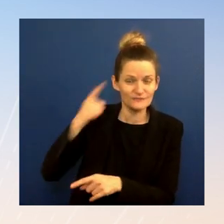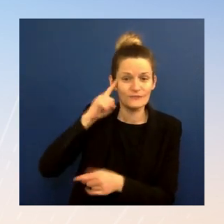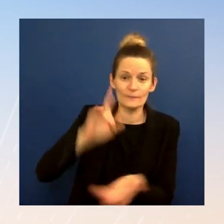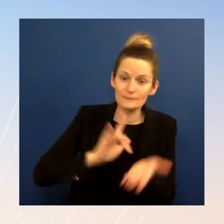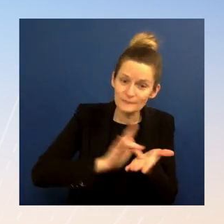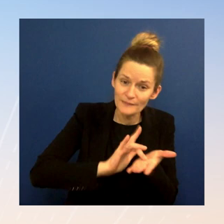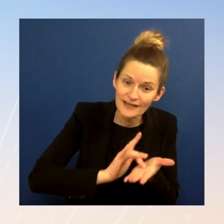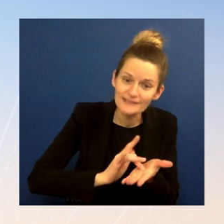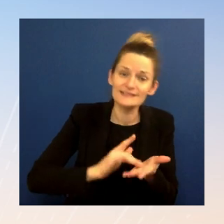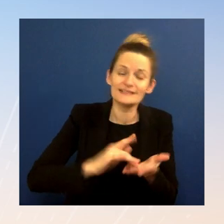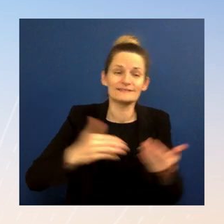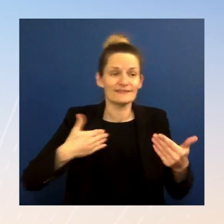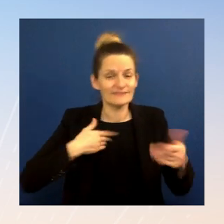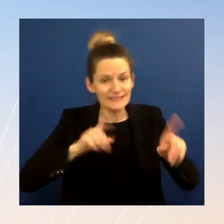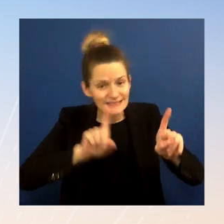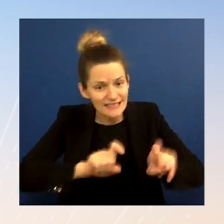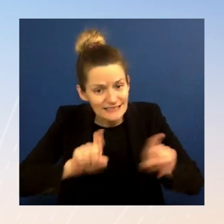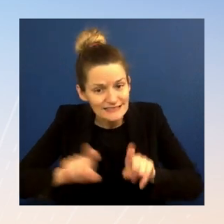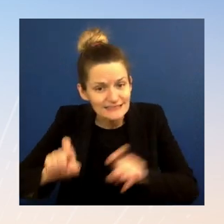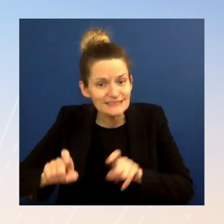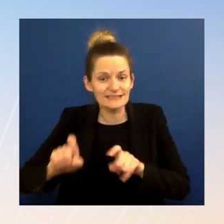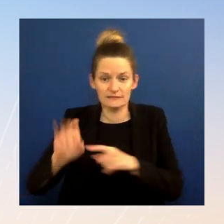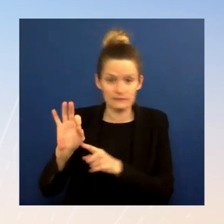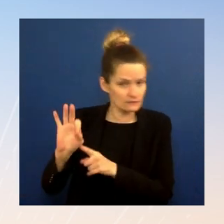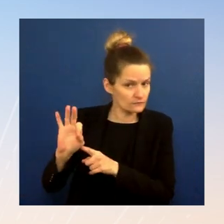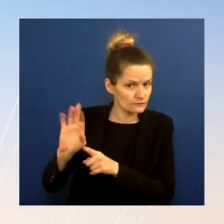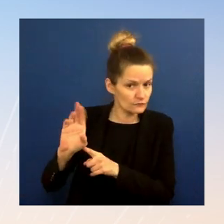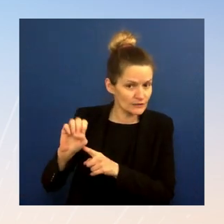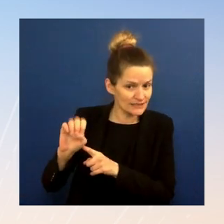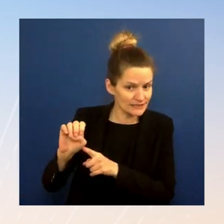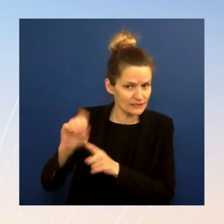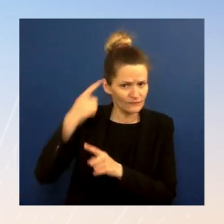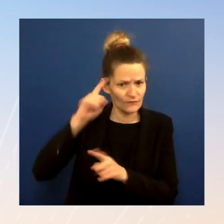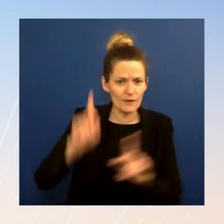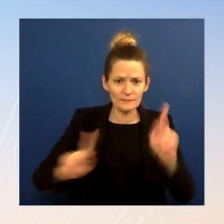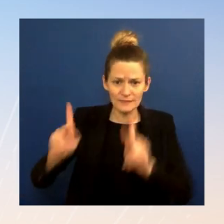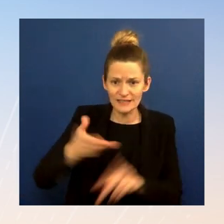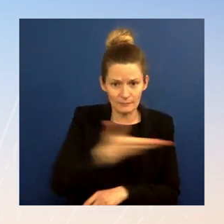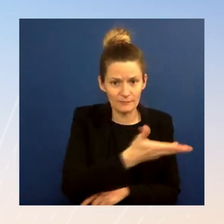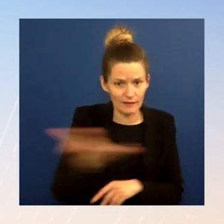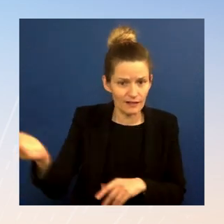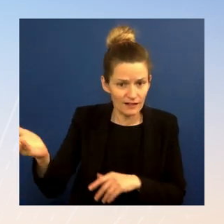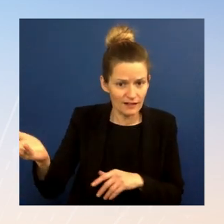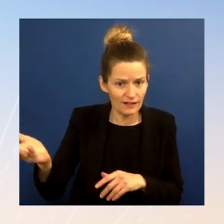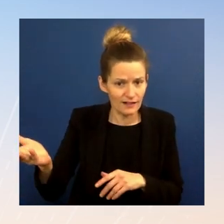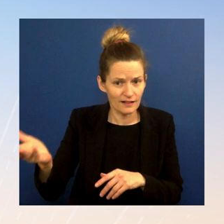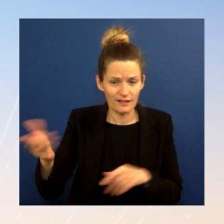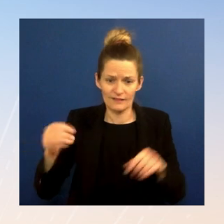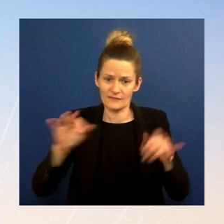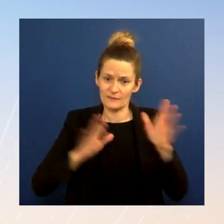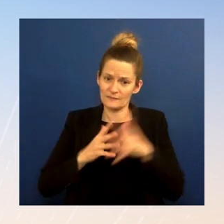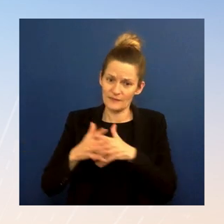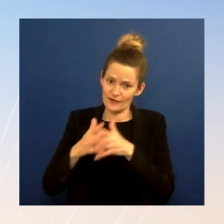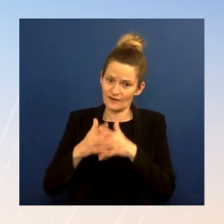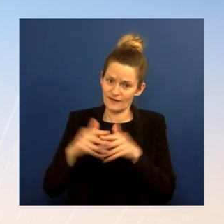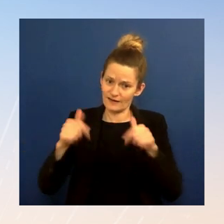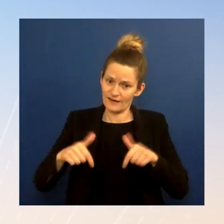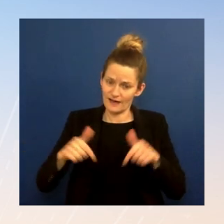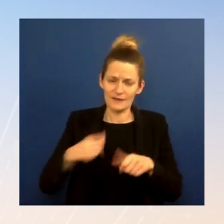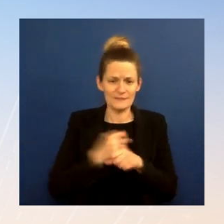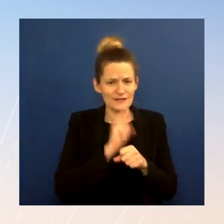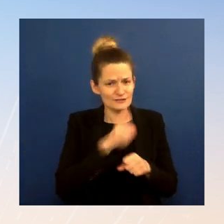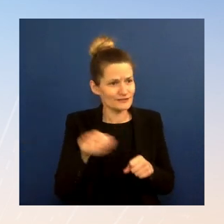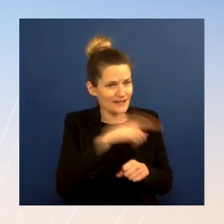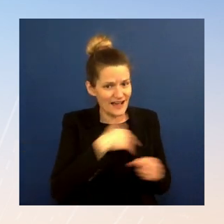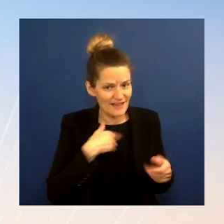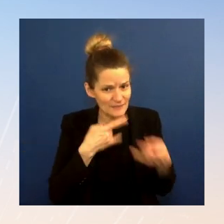free and available to Americans across the country, to make masks available so that people who are uninsured or people who don't have the resources can tap into